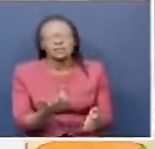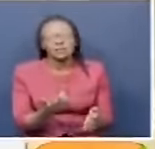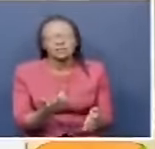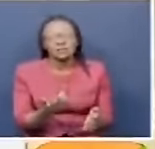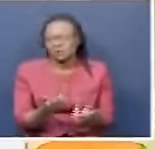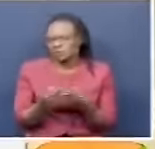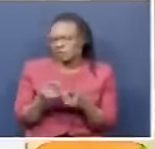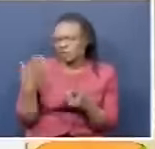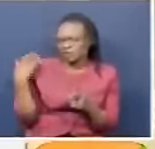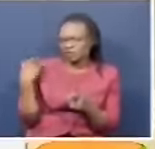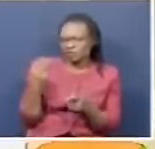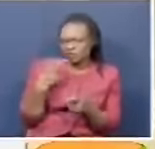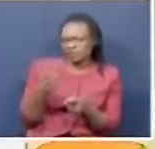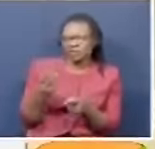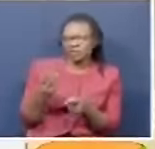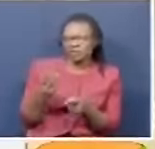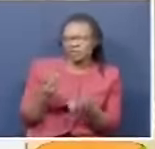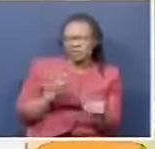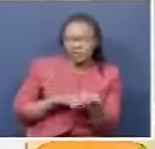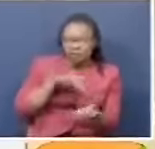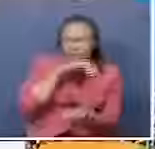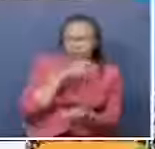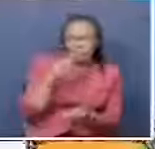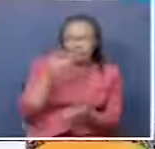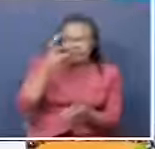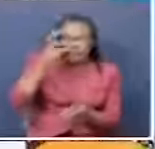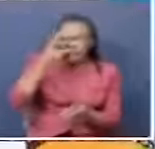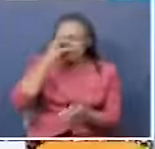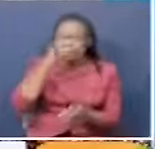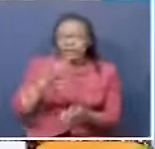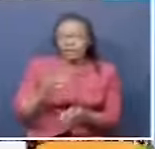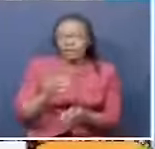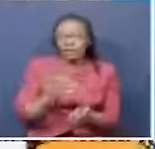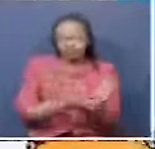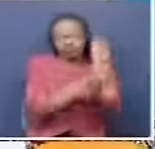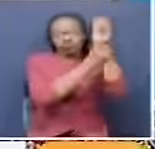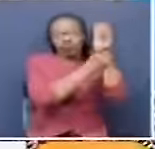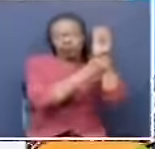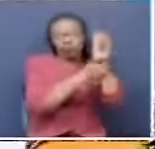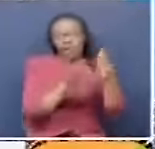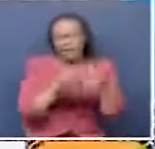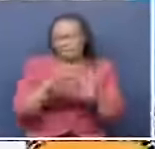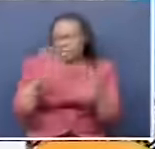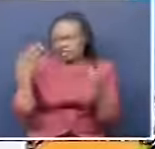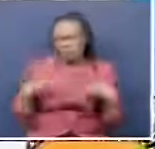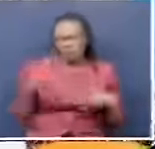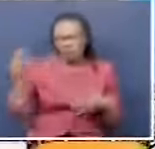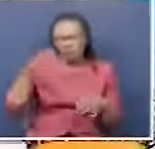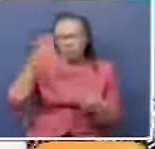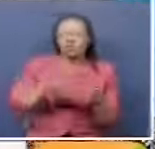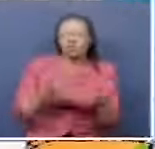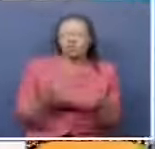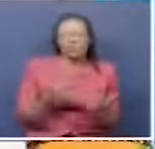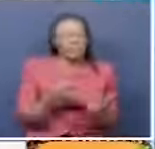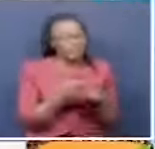before, and it happened. Which one? Where? When Raila said Kibaki Tosha, people still yes. voted, isn't it? But you see, there was a deal between Kibaki